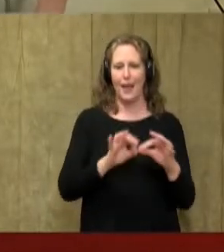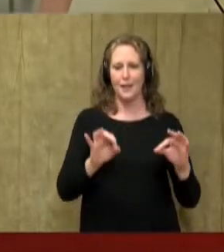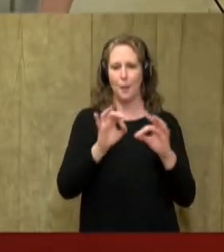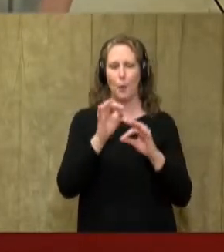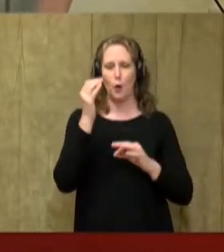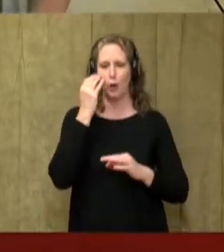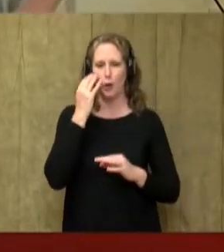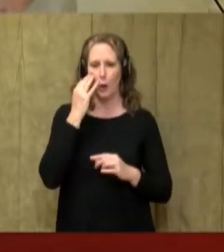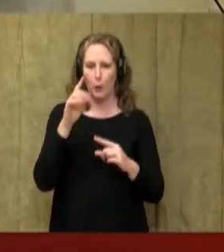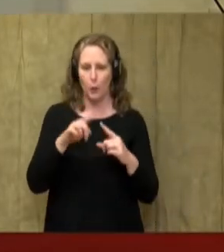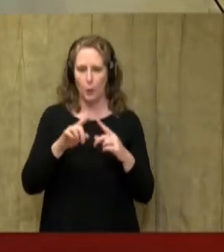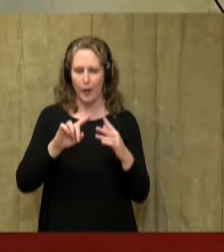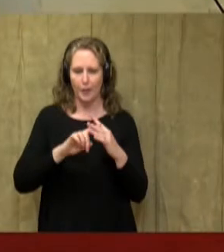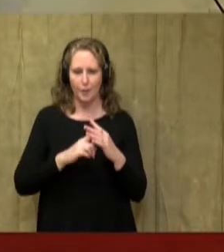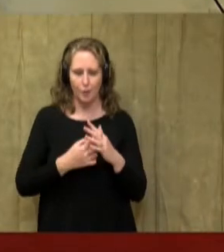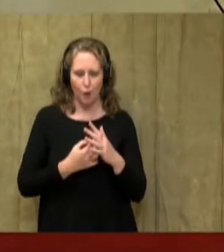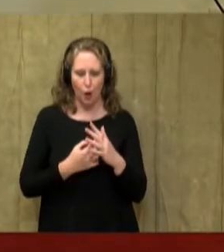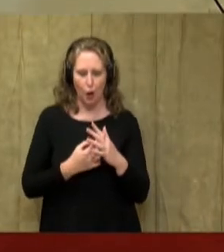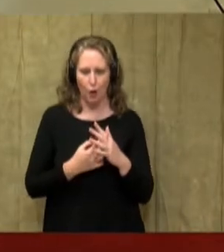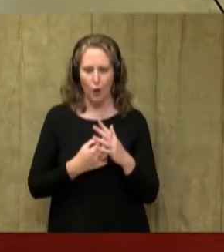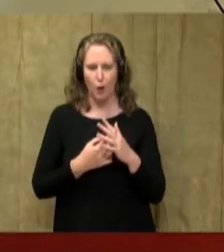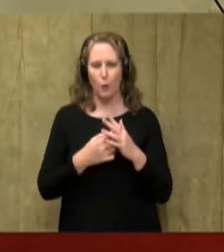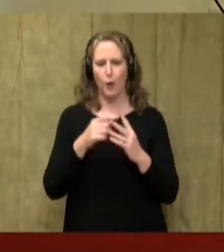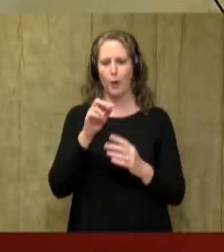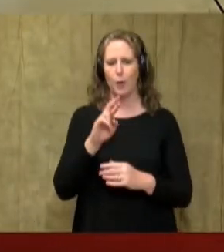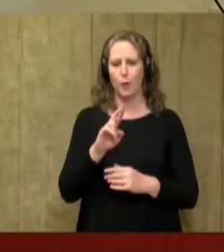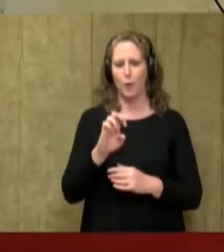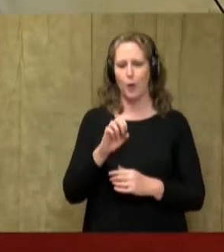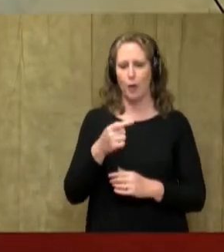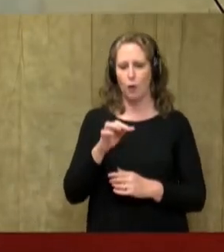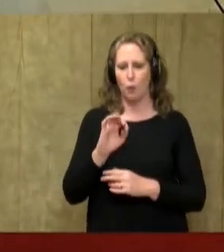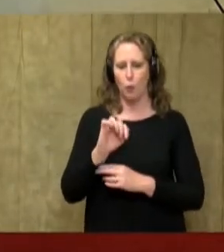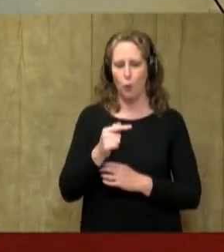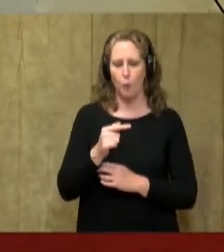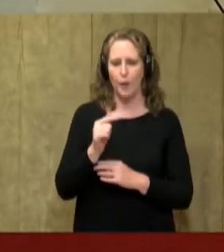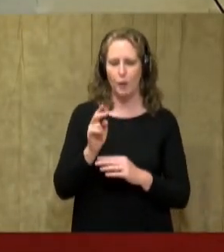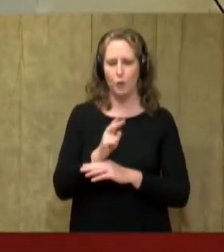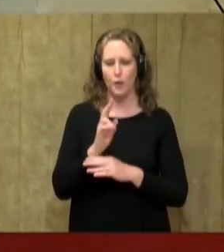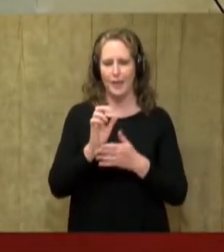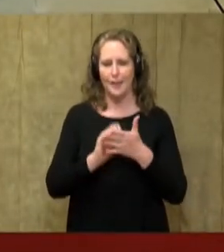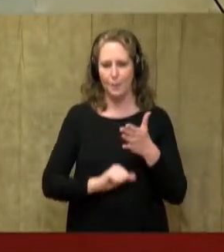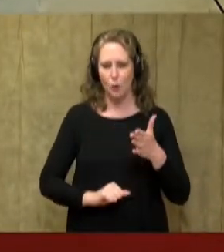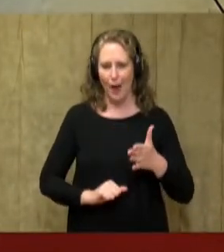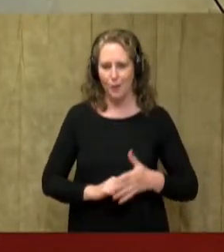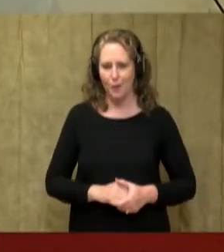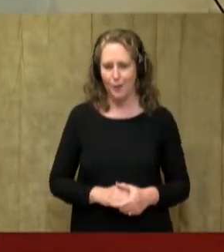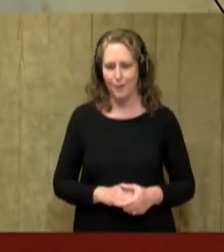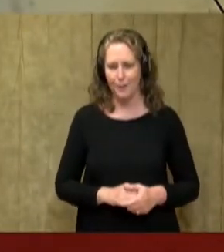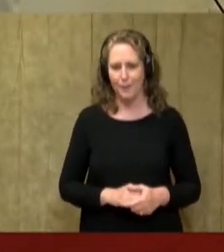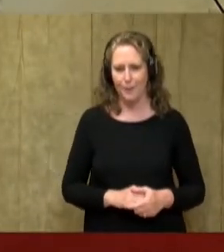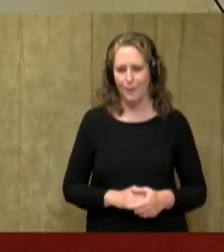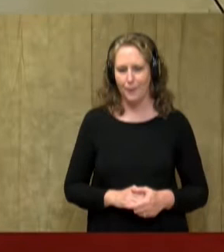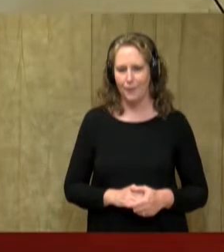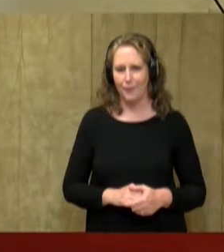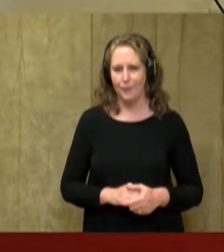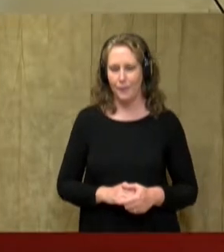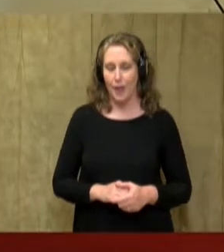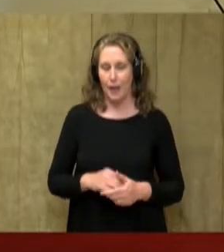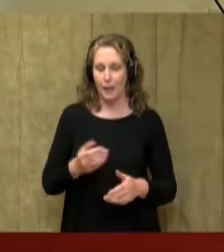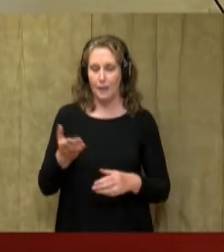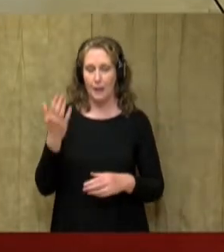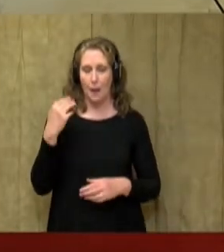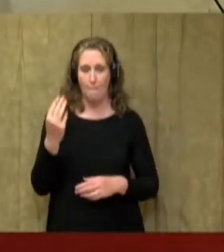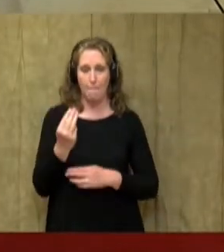to know as we start finishing up with our regrouping with subtraction today. All right, so on Monday,